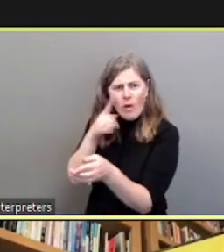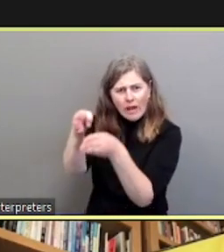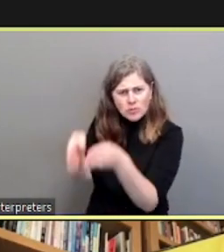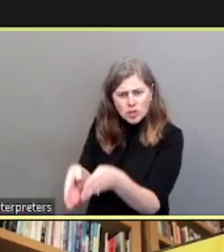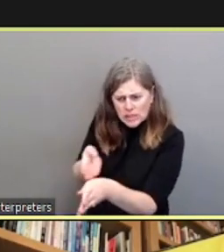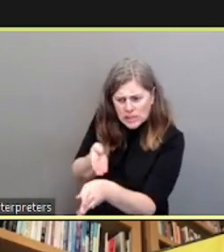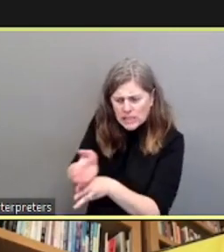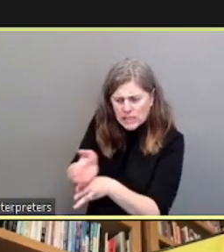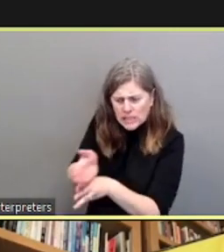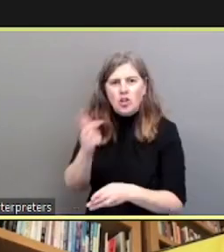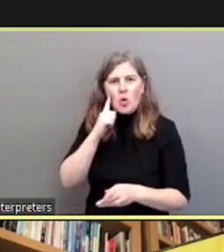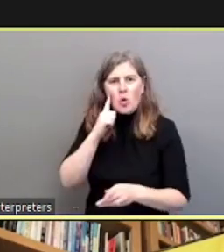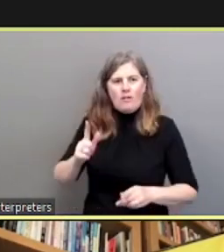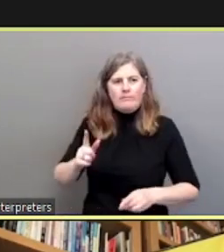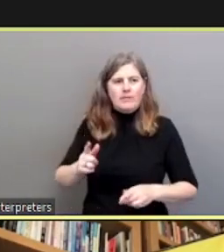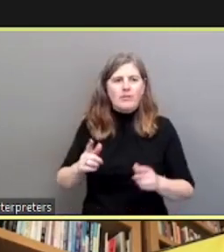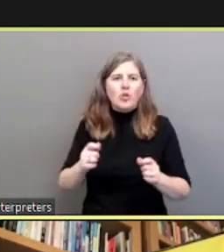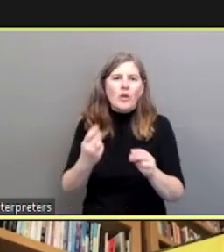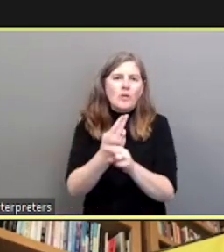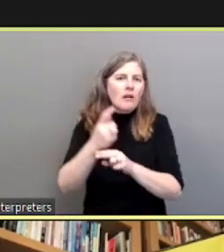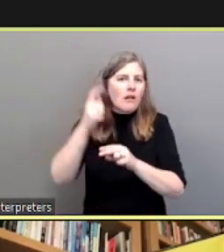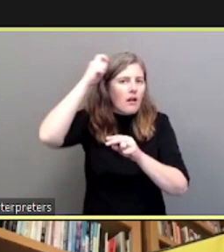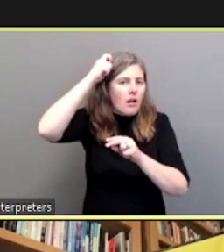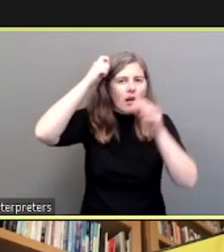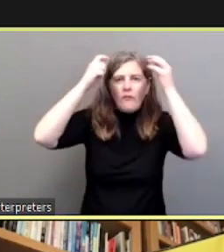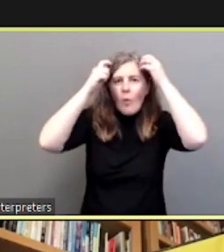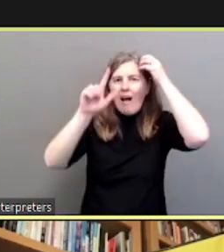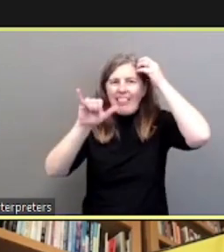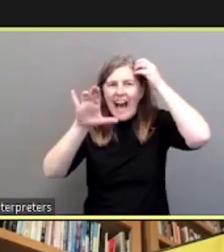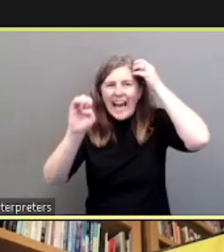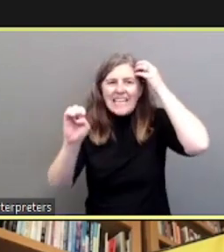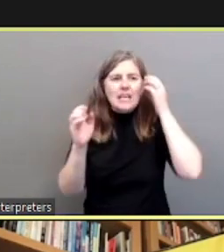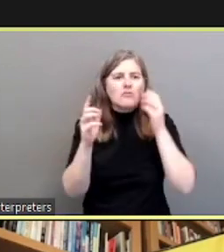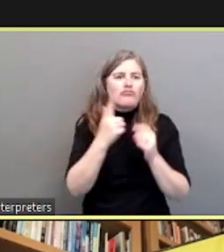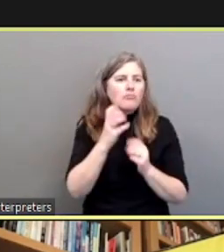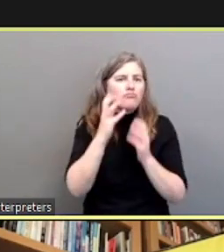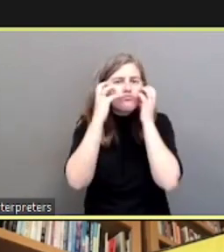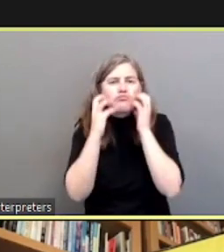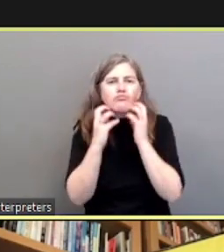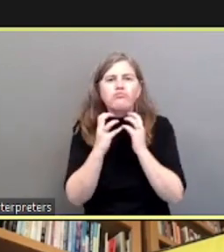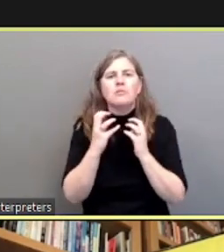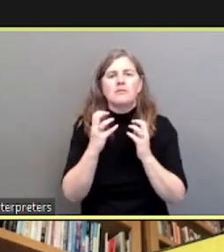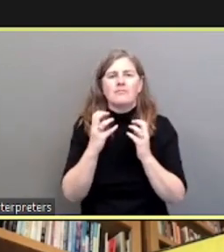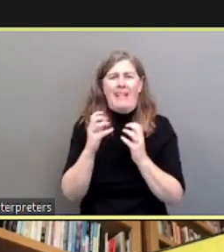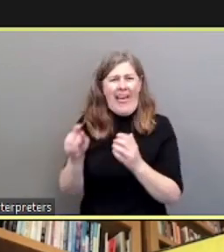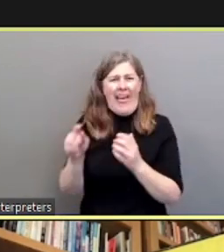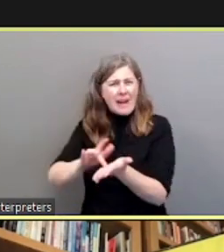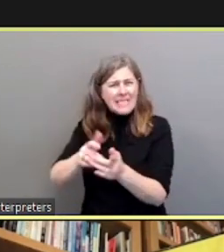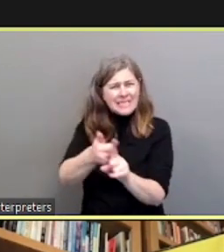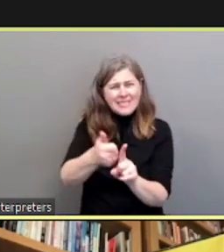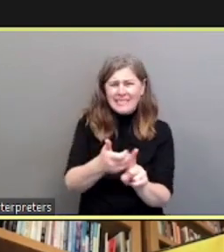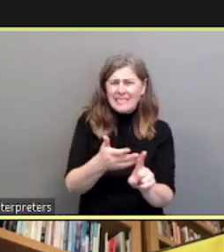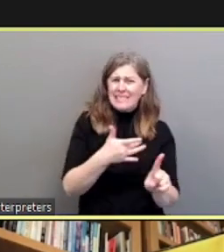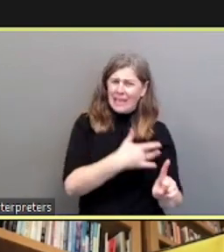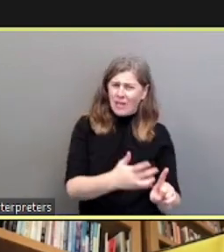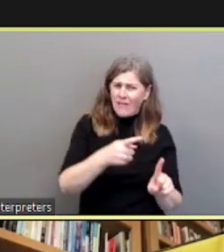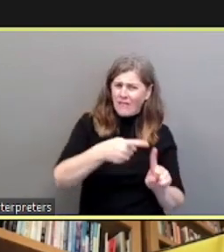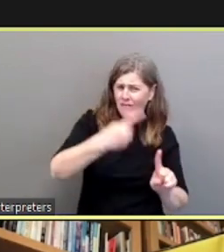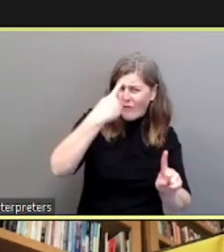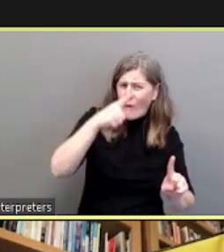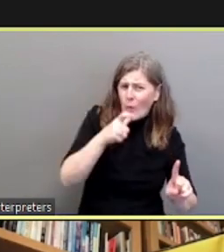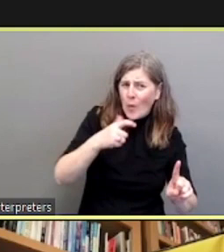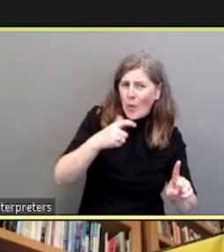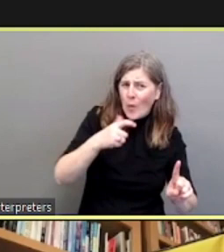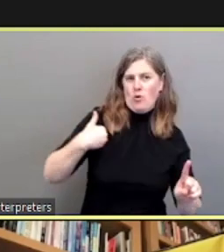it on your skin for lice and rosacea, but it's mainly a veterinary medicine for